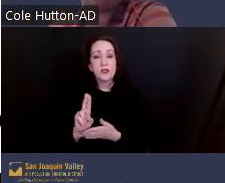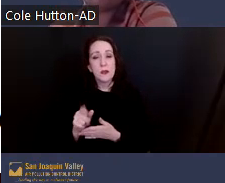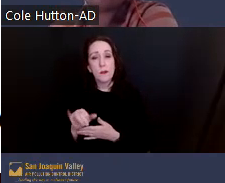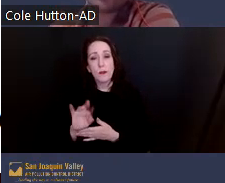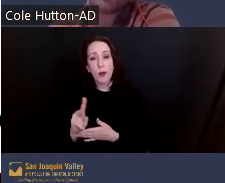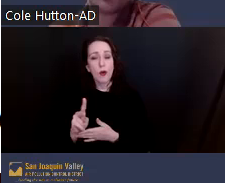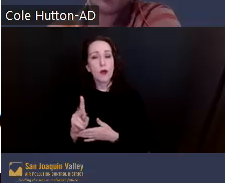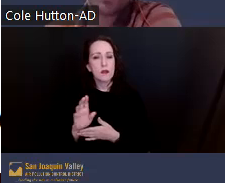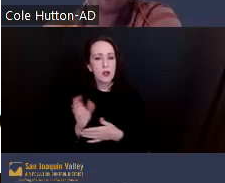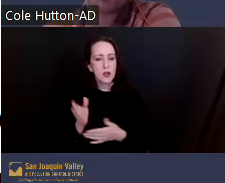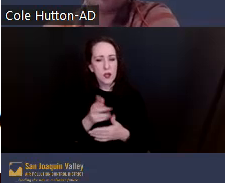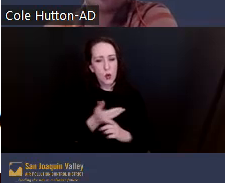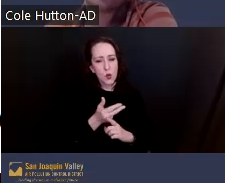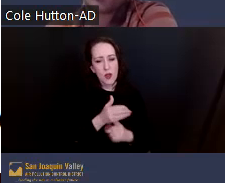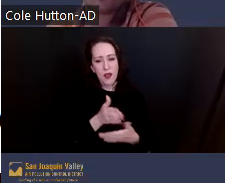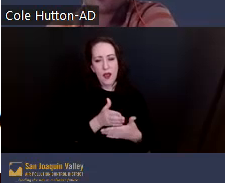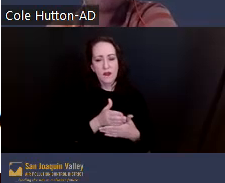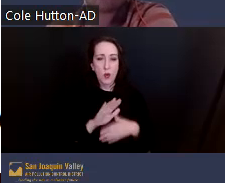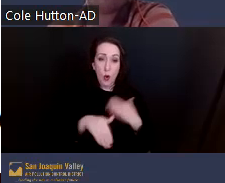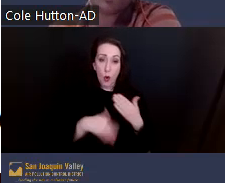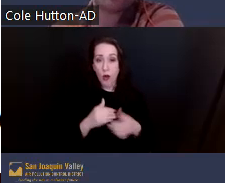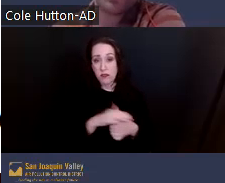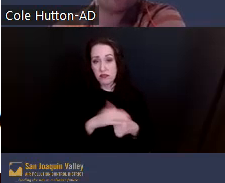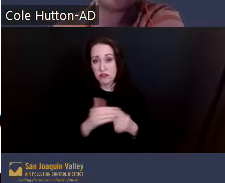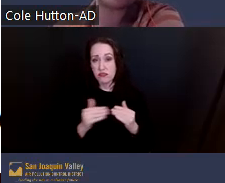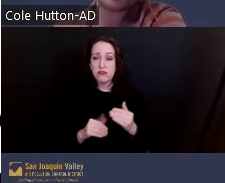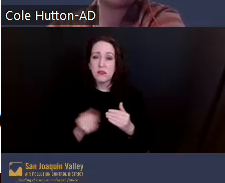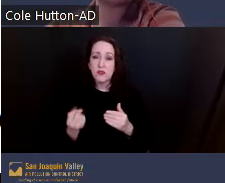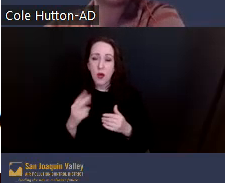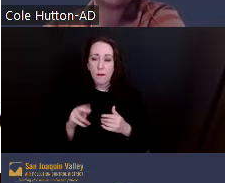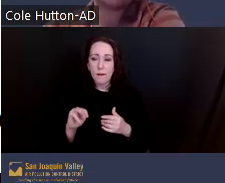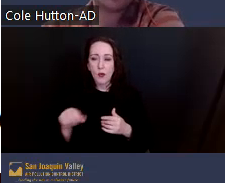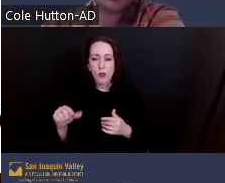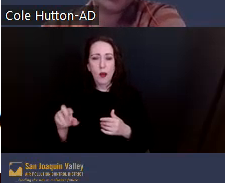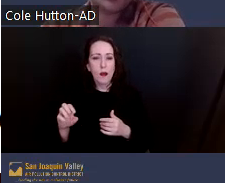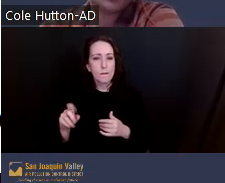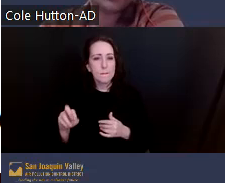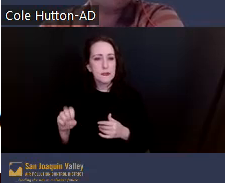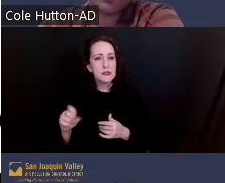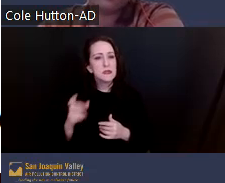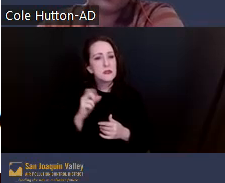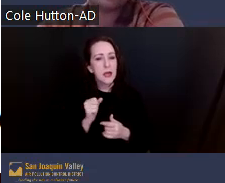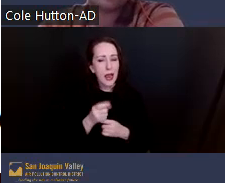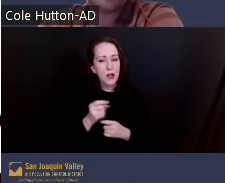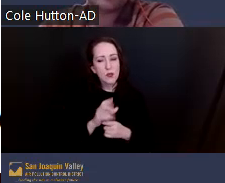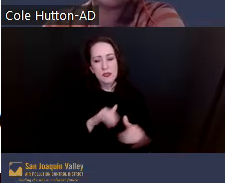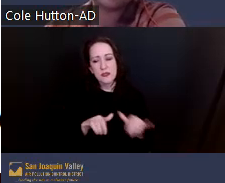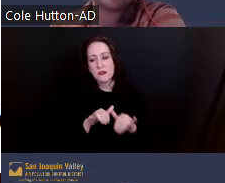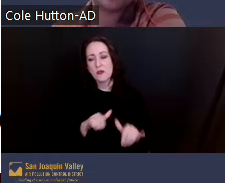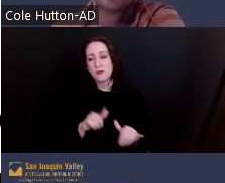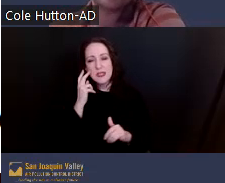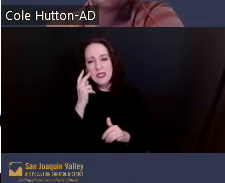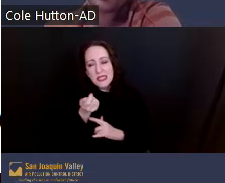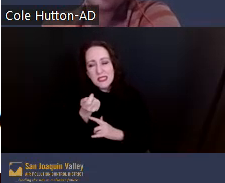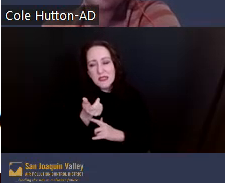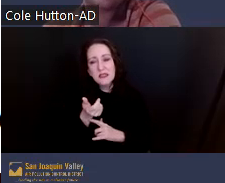average of all locations were under the standard of 12 micrograms. That's the annual standard. And then you can see